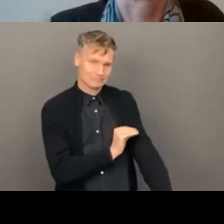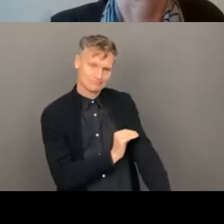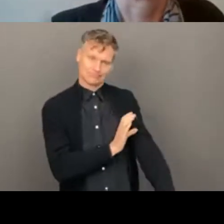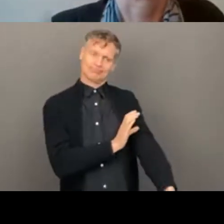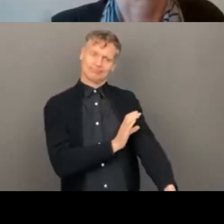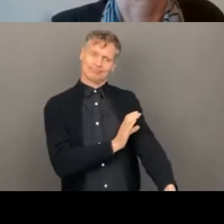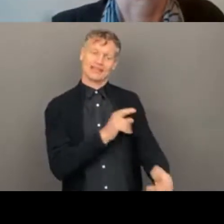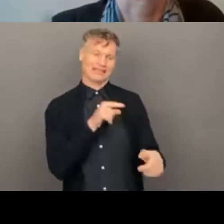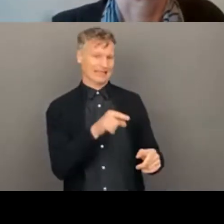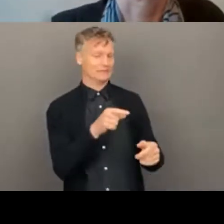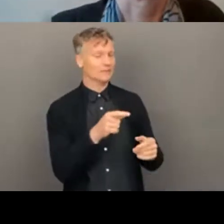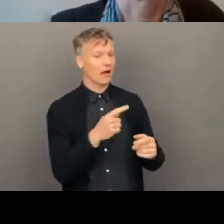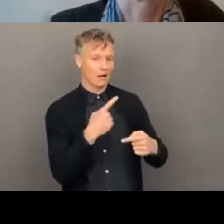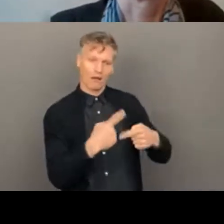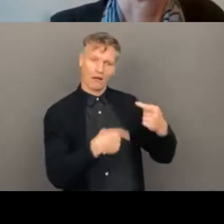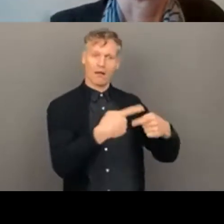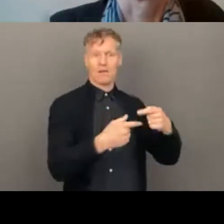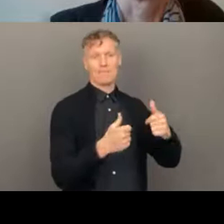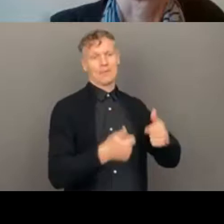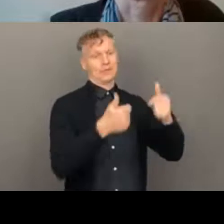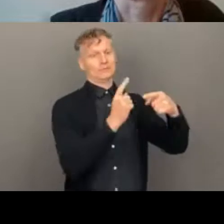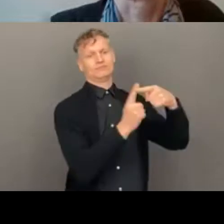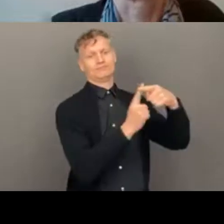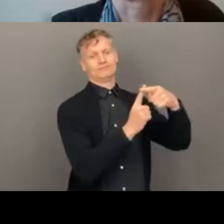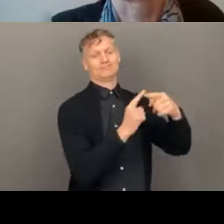reflection. Thank you, Brenda.